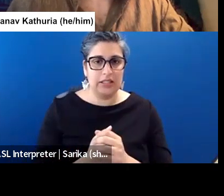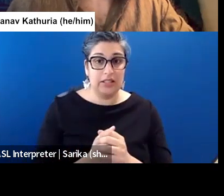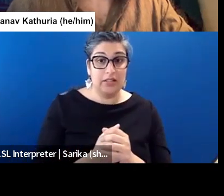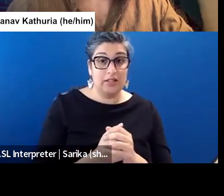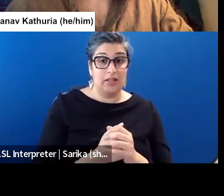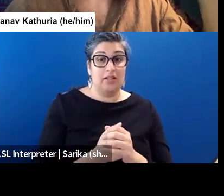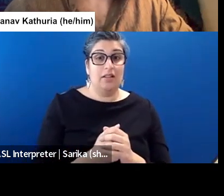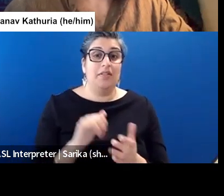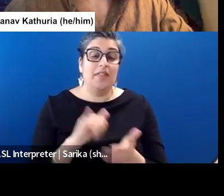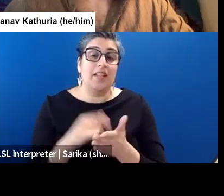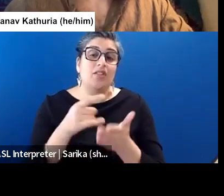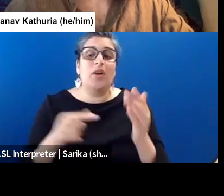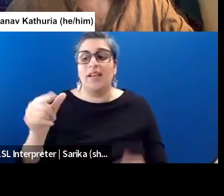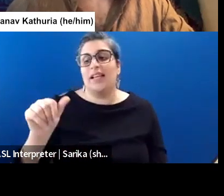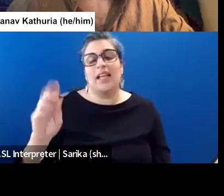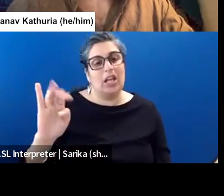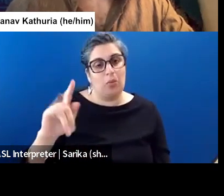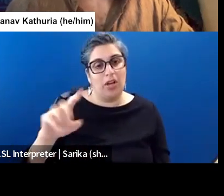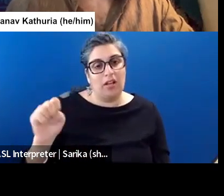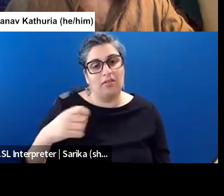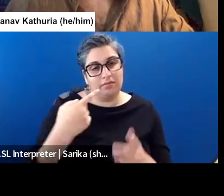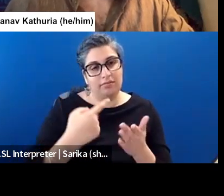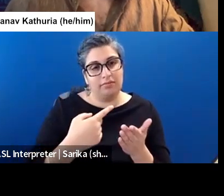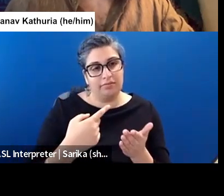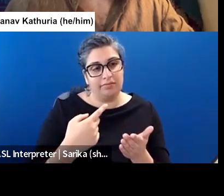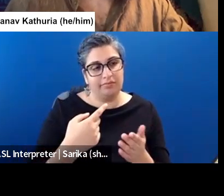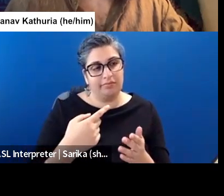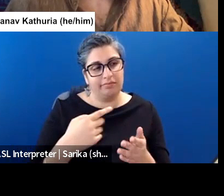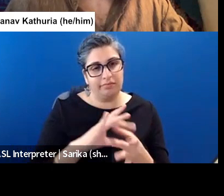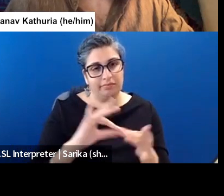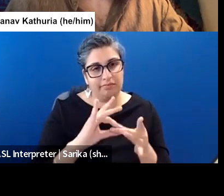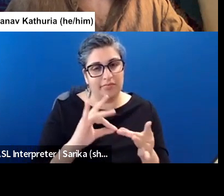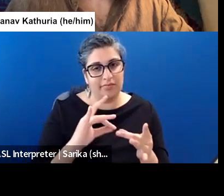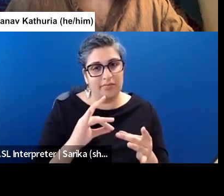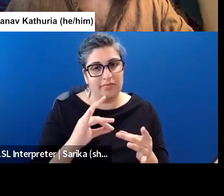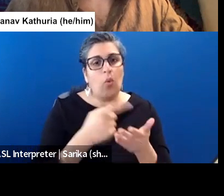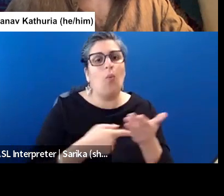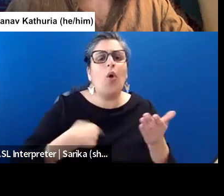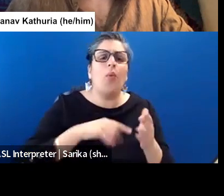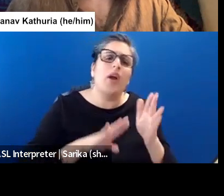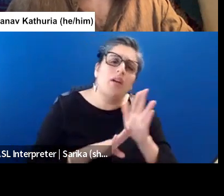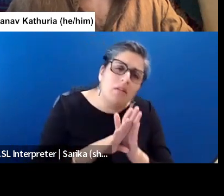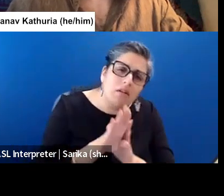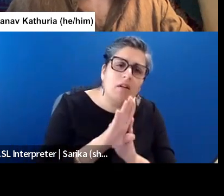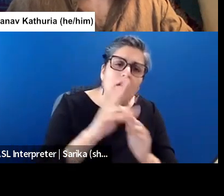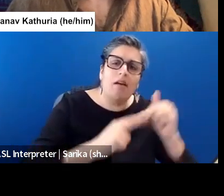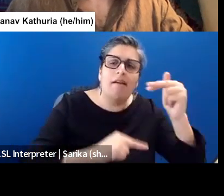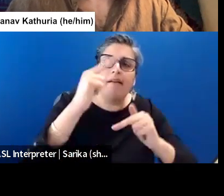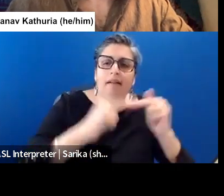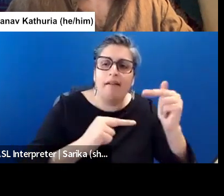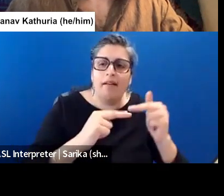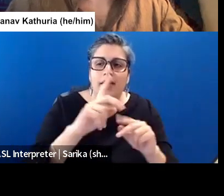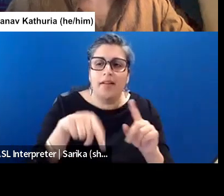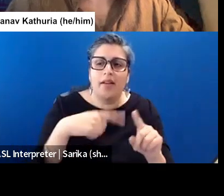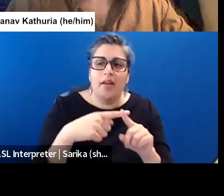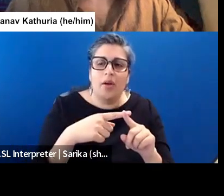as what Gabriel pointed out, means to us also what we're building. Abolition is about building. Abolition